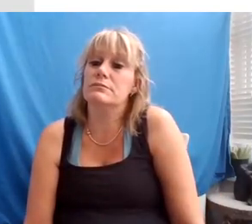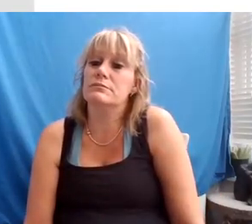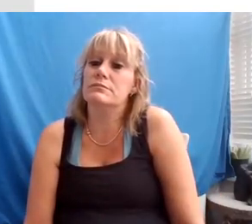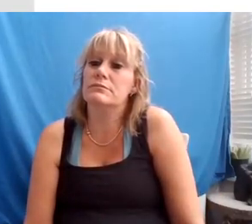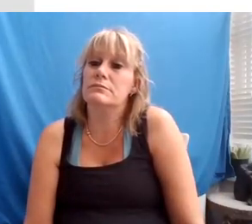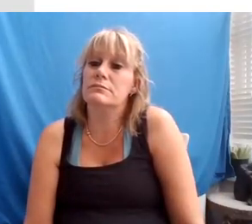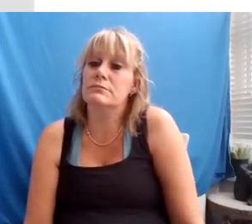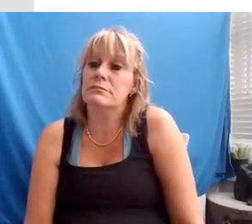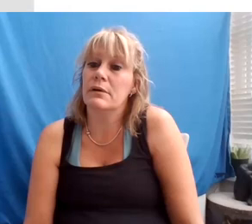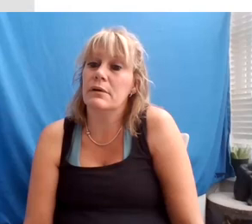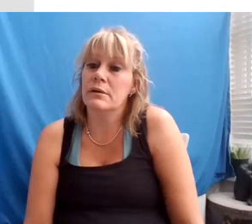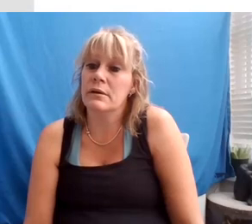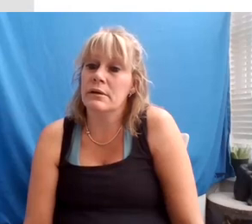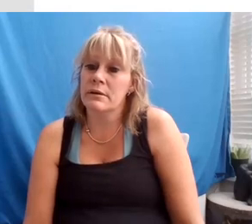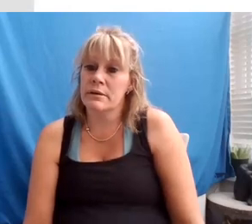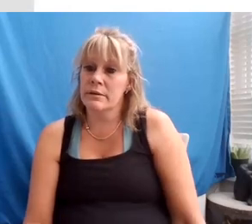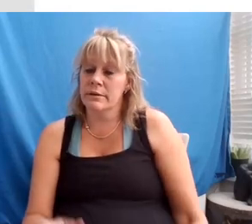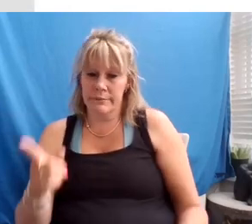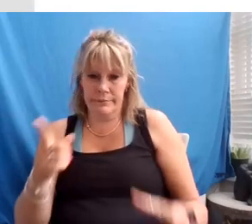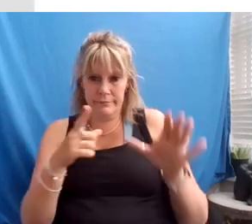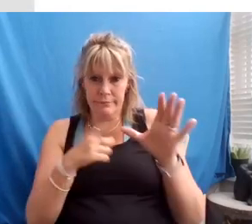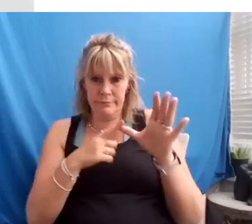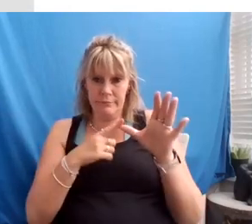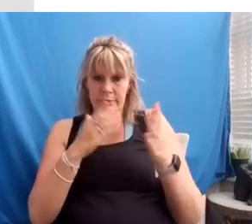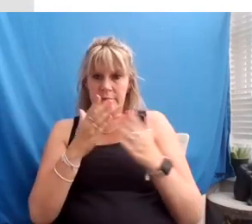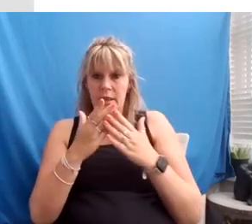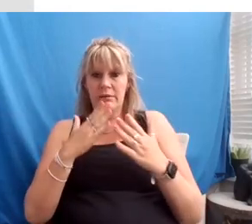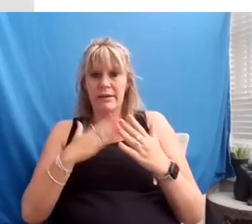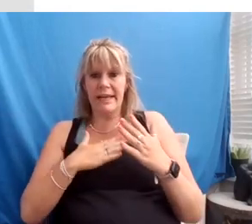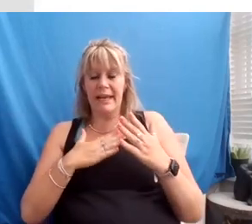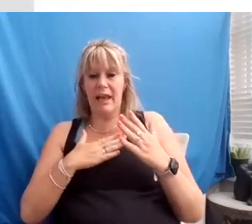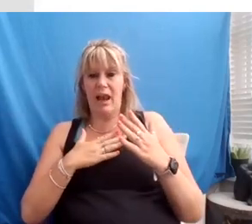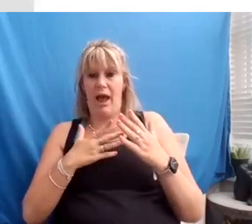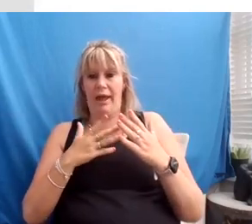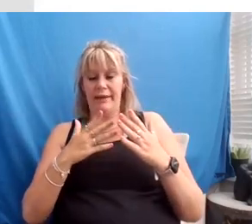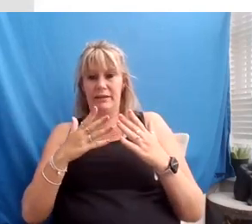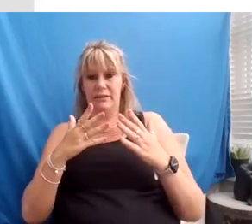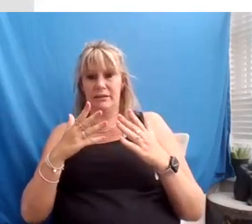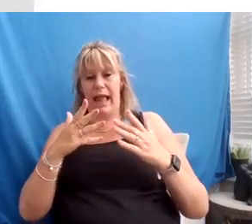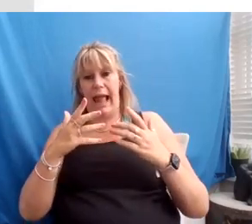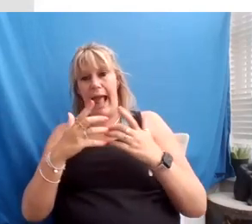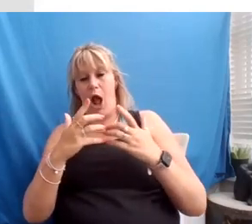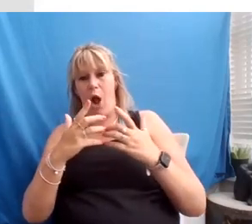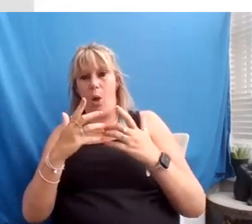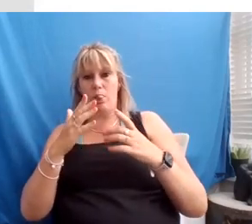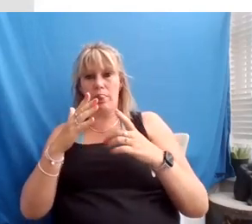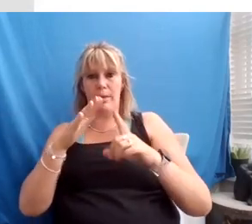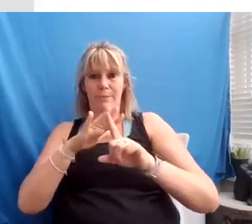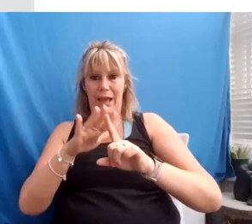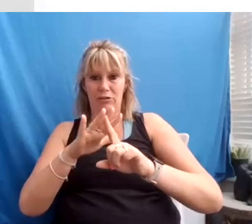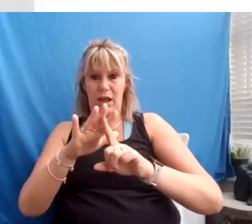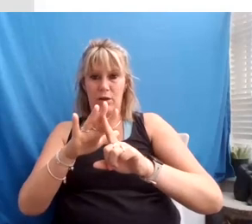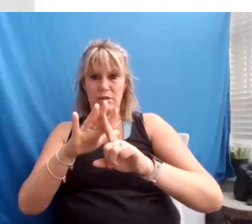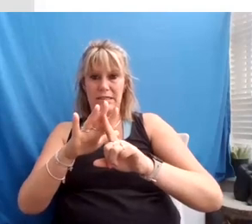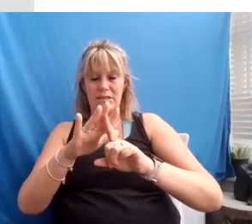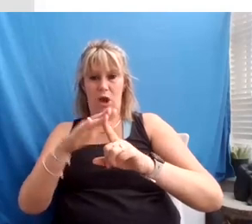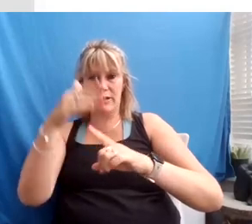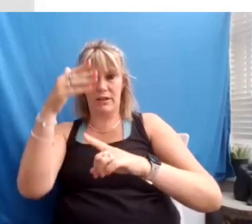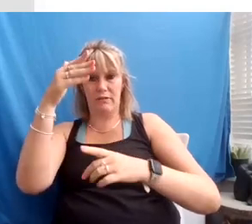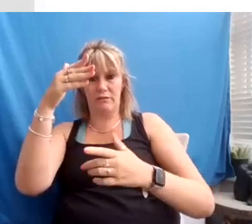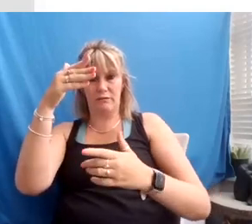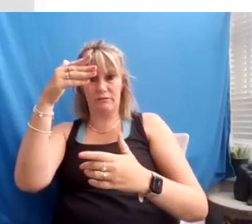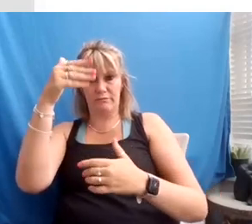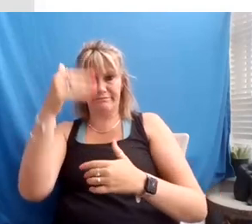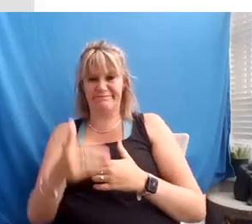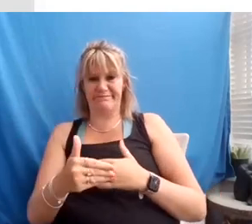the composition actually of this picture and the way the background is all flat shapes and the cat is just like